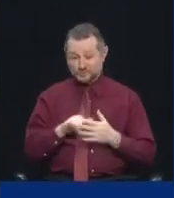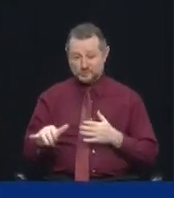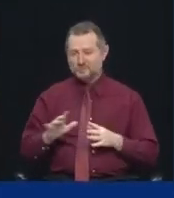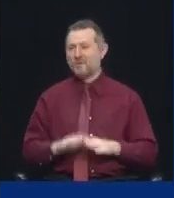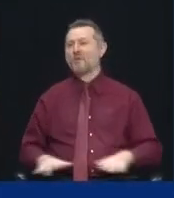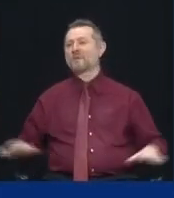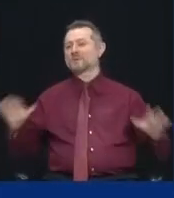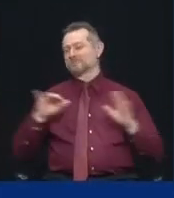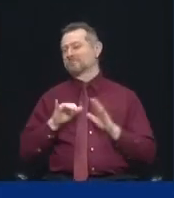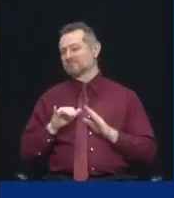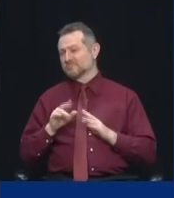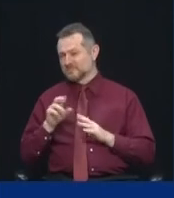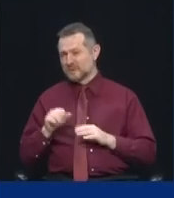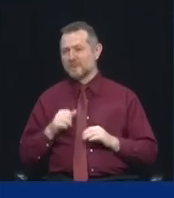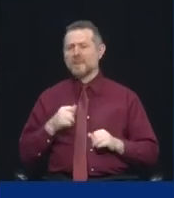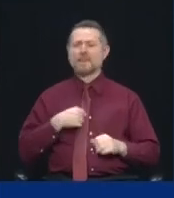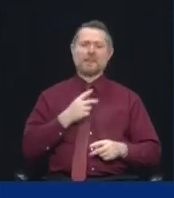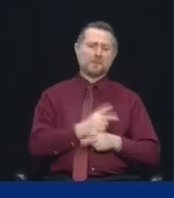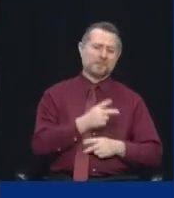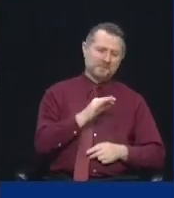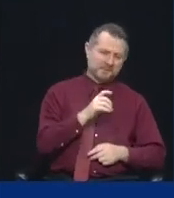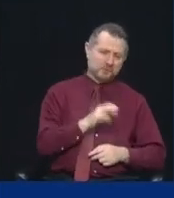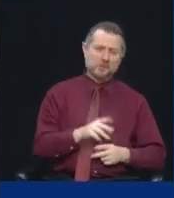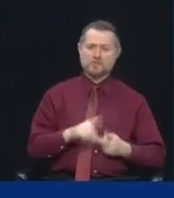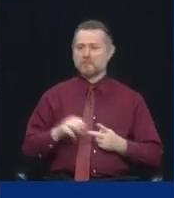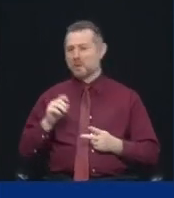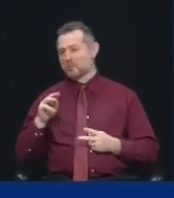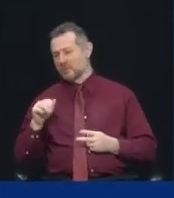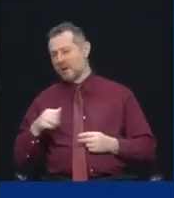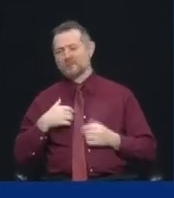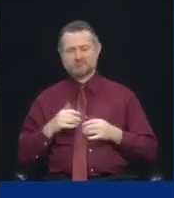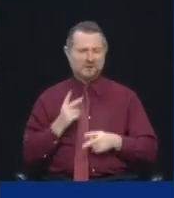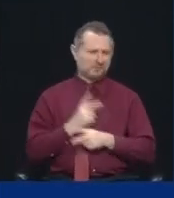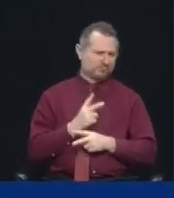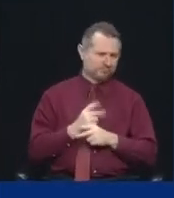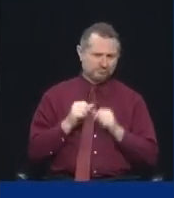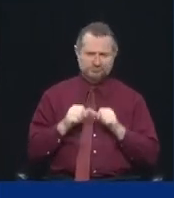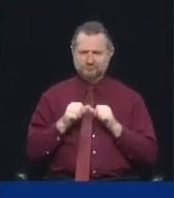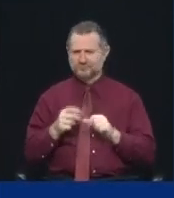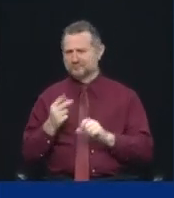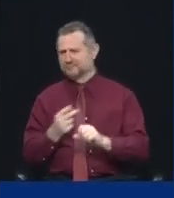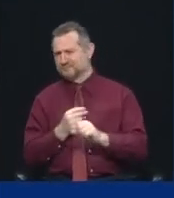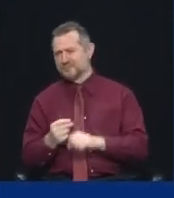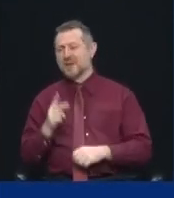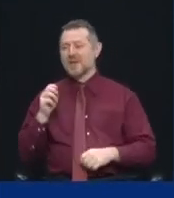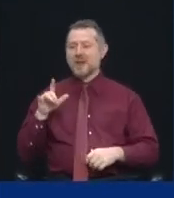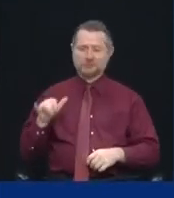Pfizer and the Moderna that we've received. Yes, correct.